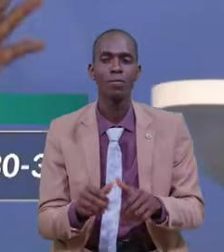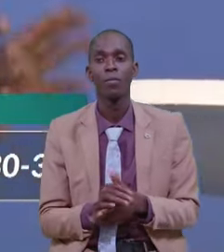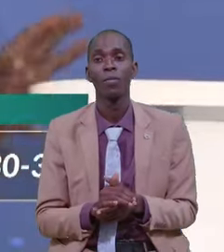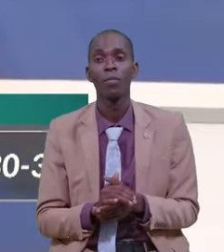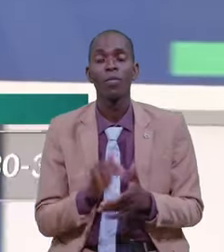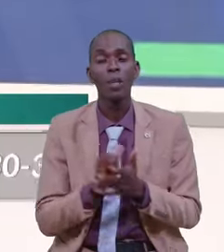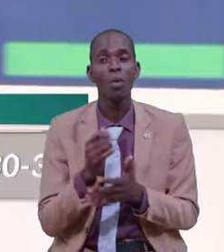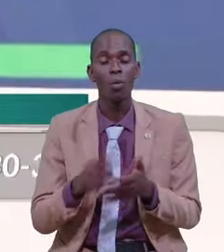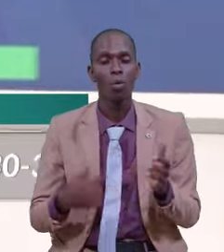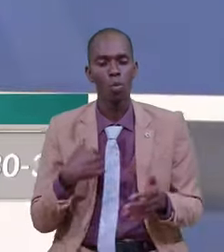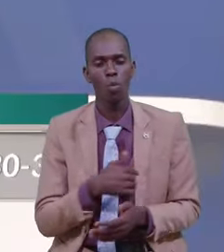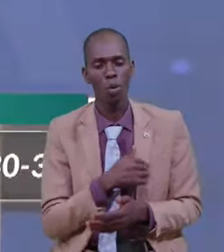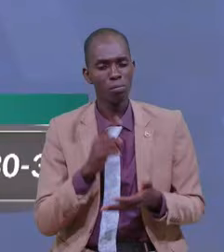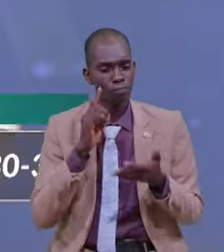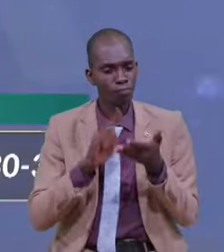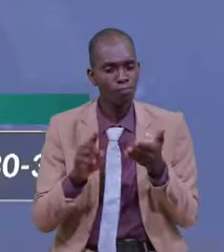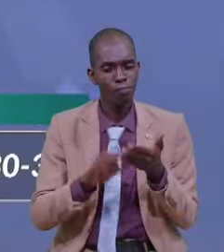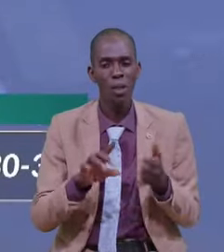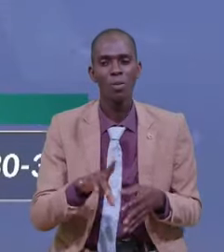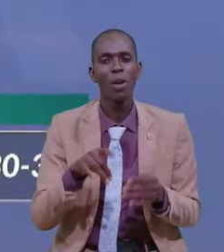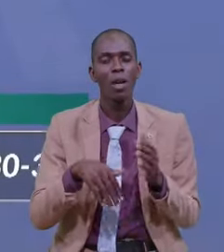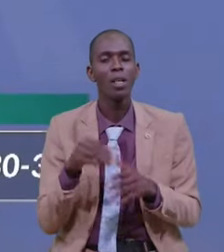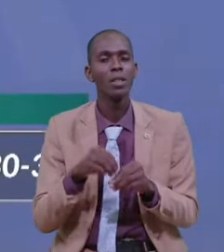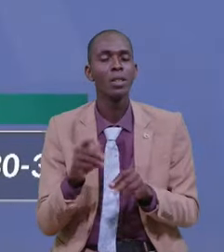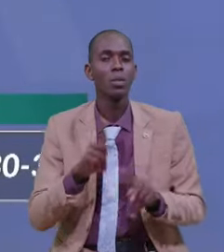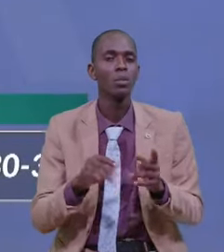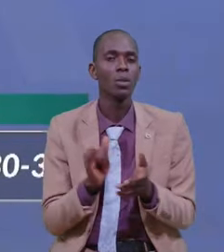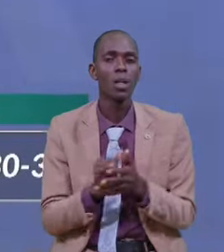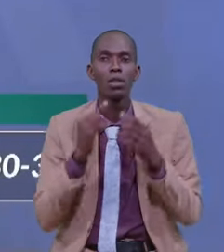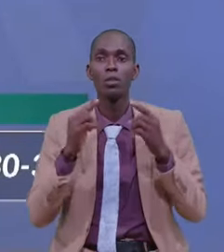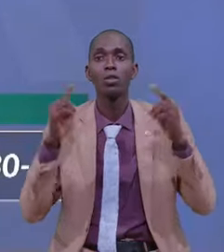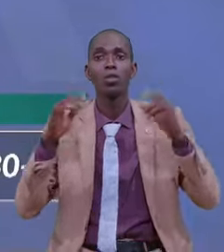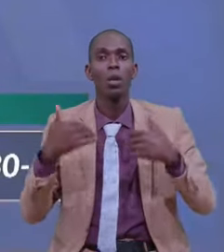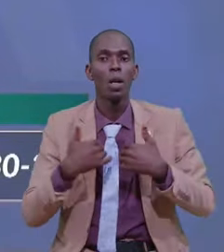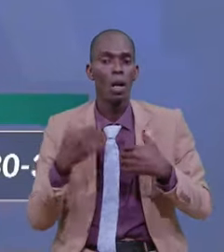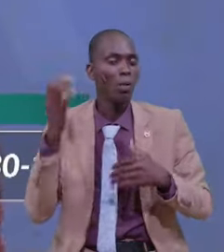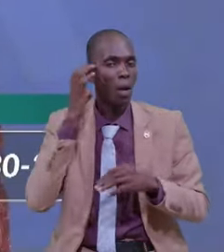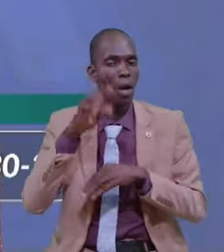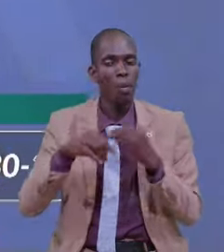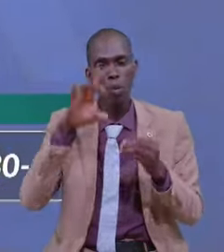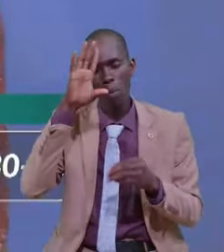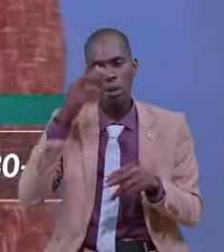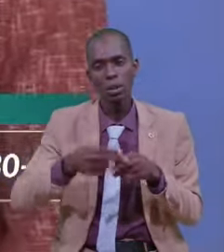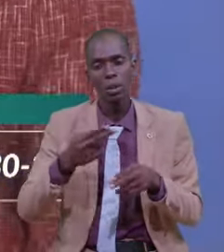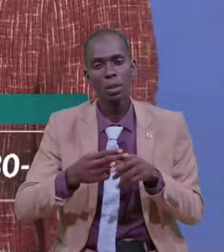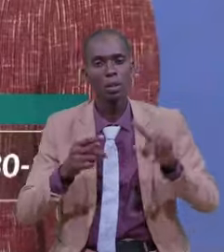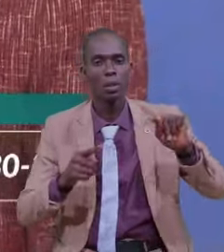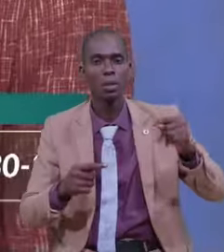the people that succeed. You've heard about Thomas Edison. He had a